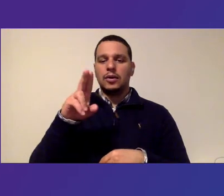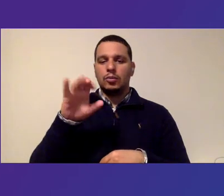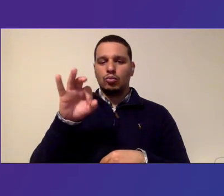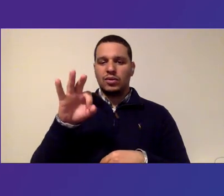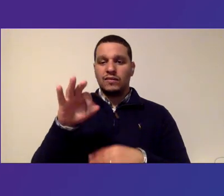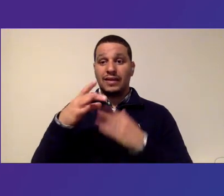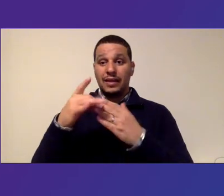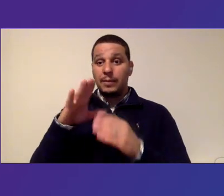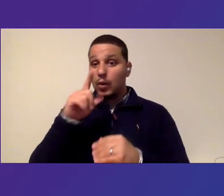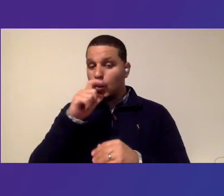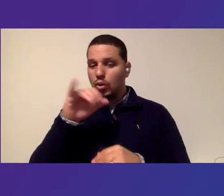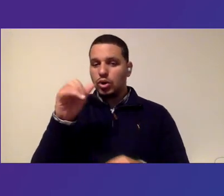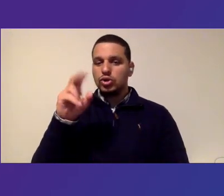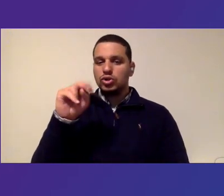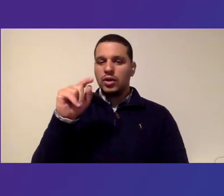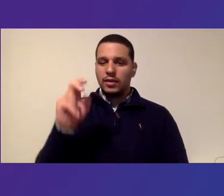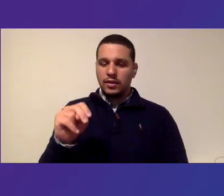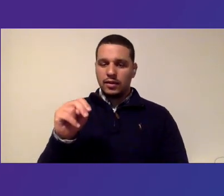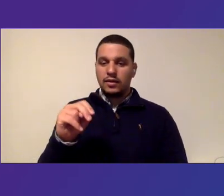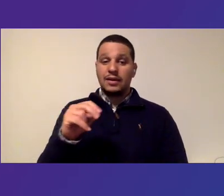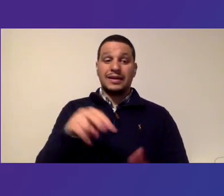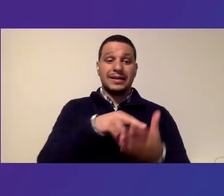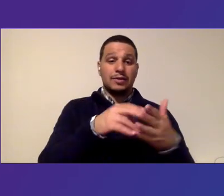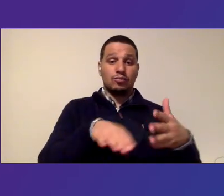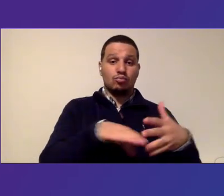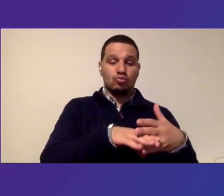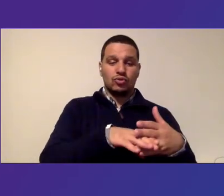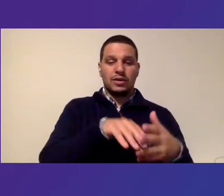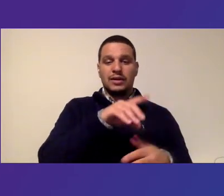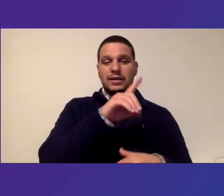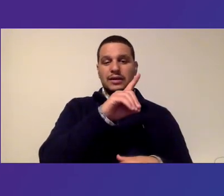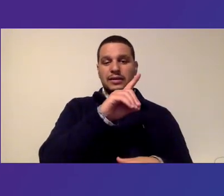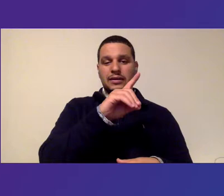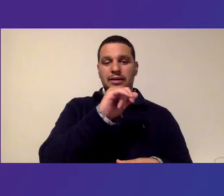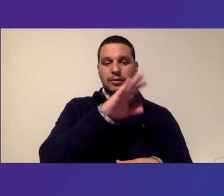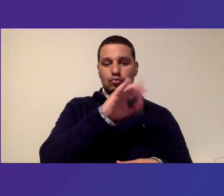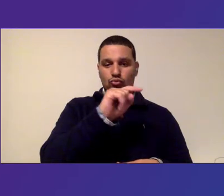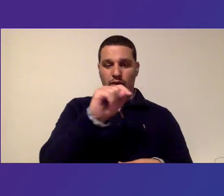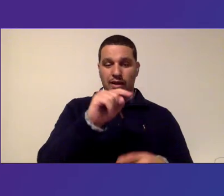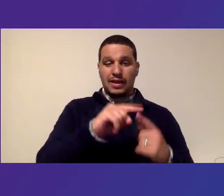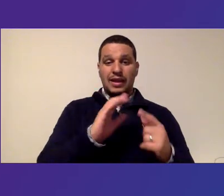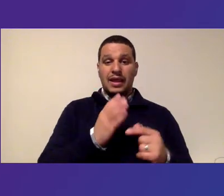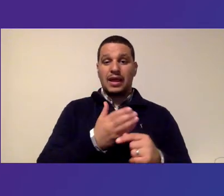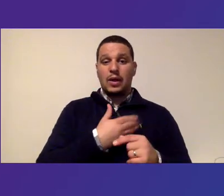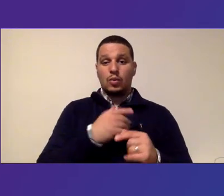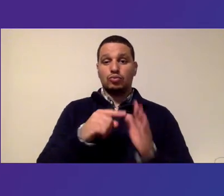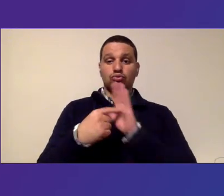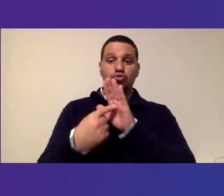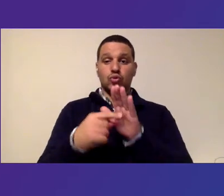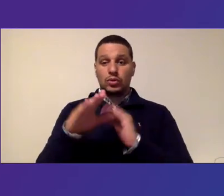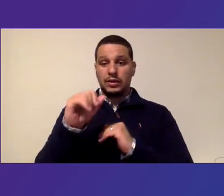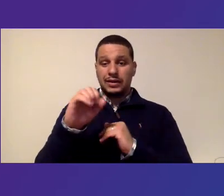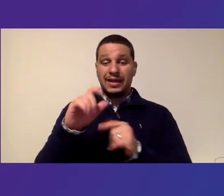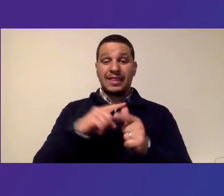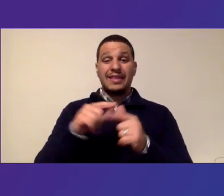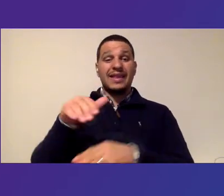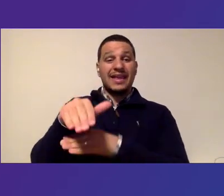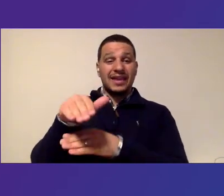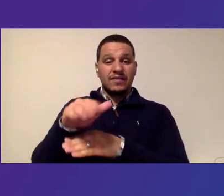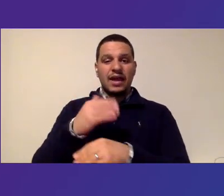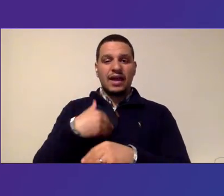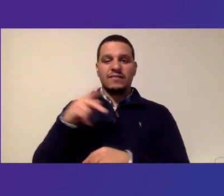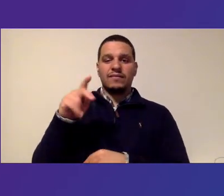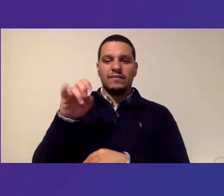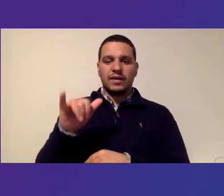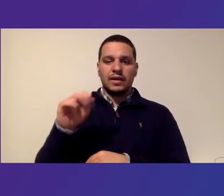Gonzalez, our dance break led by DH Group Rat, our virtual expo showcase, and then in the evening, we have our